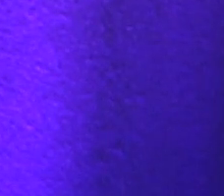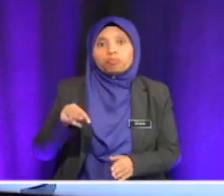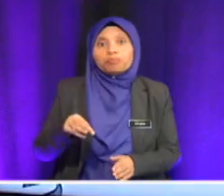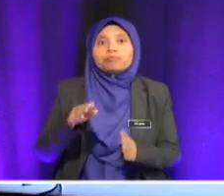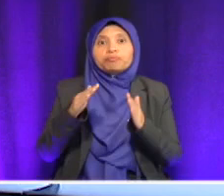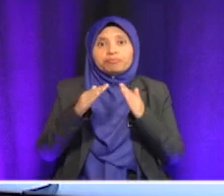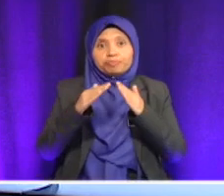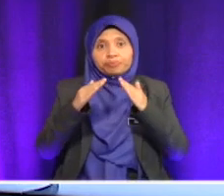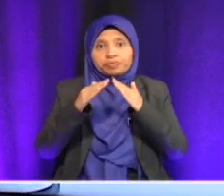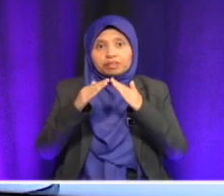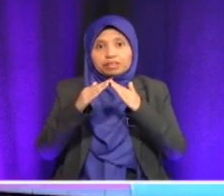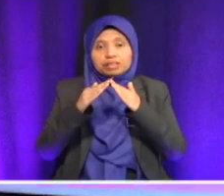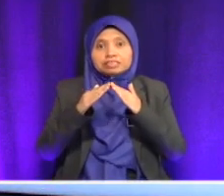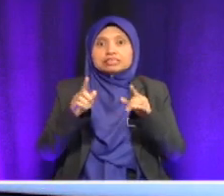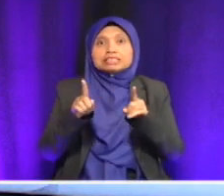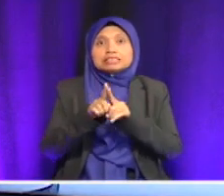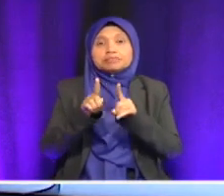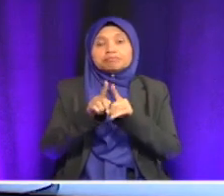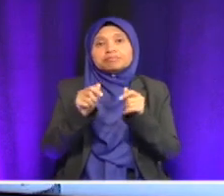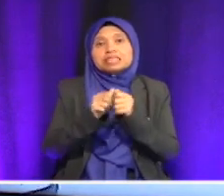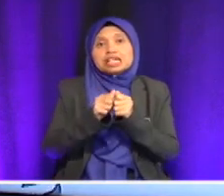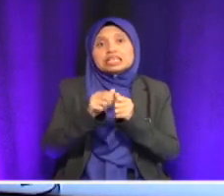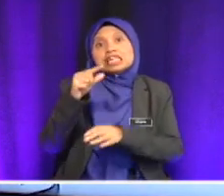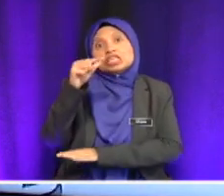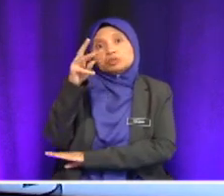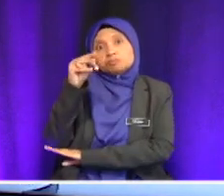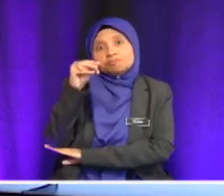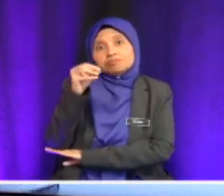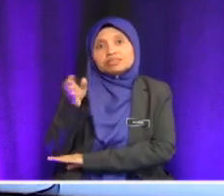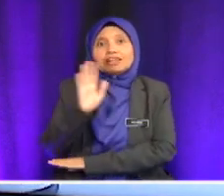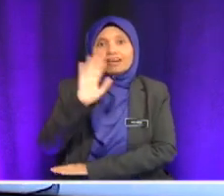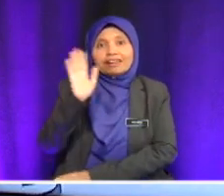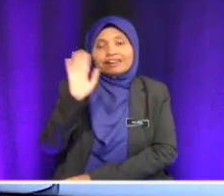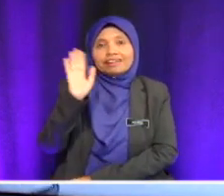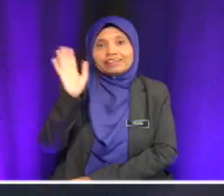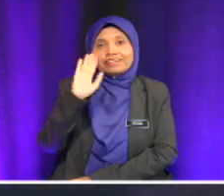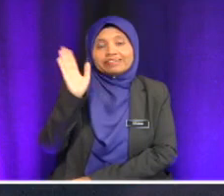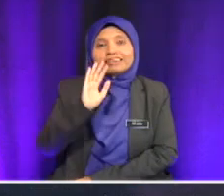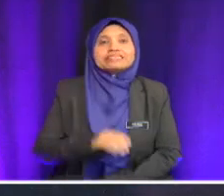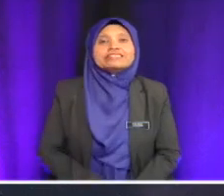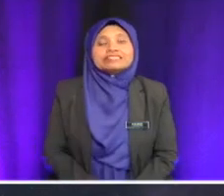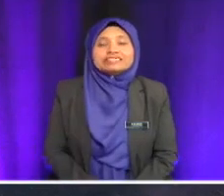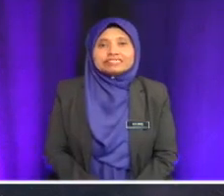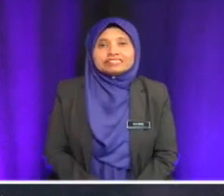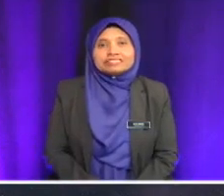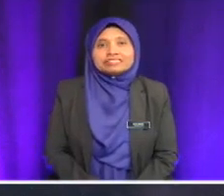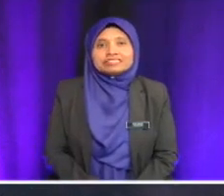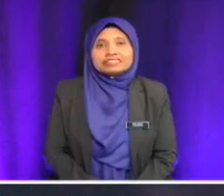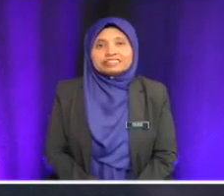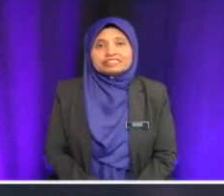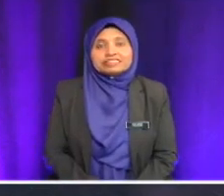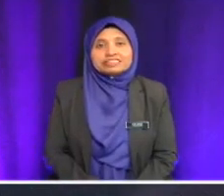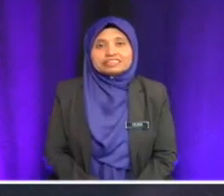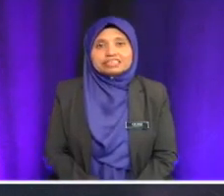also have some classmates joining me on Google Meet. So let's say hi to them. Hi! Where are they? Where are